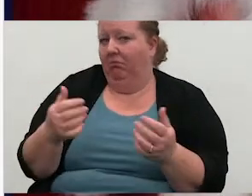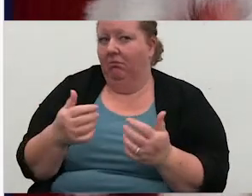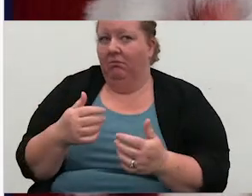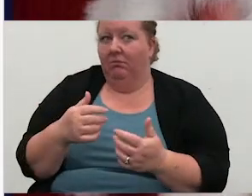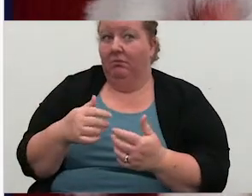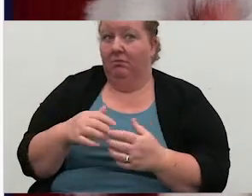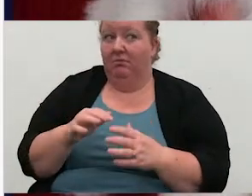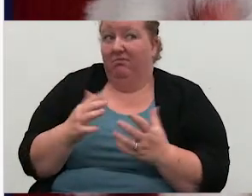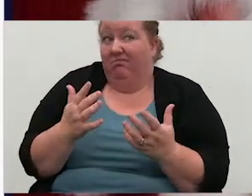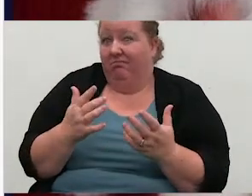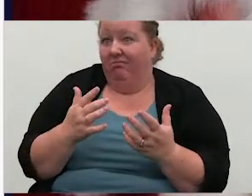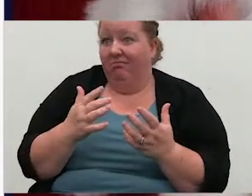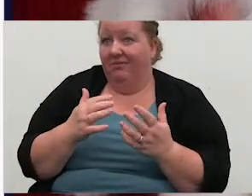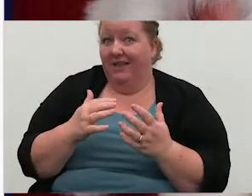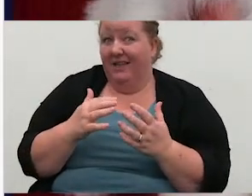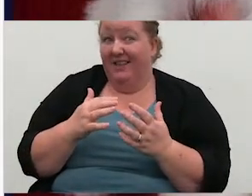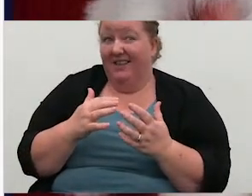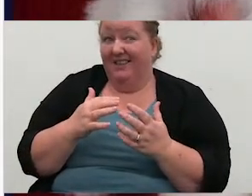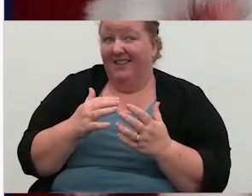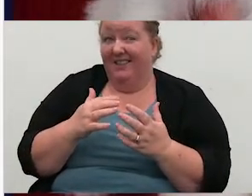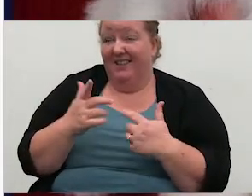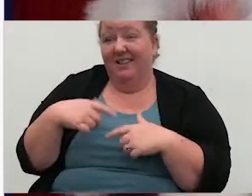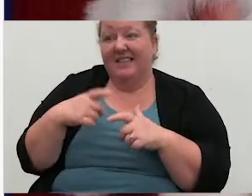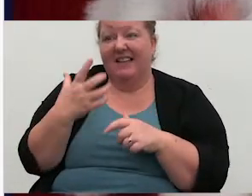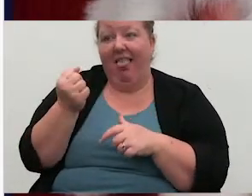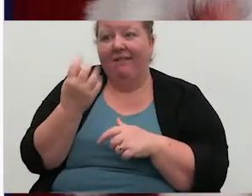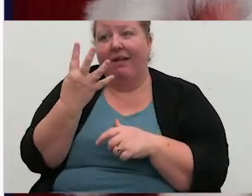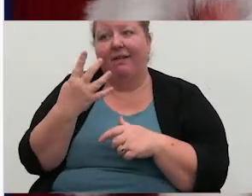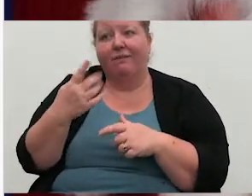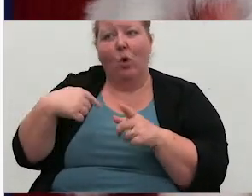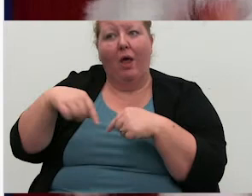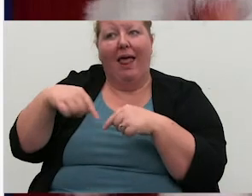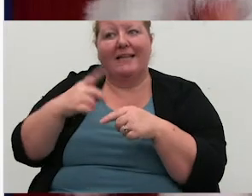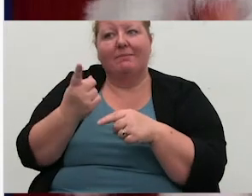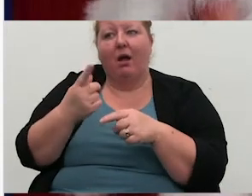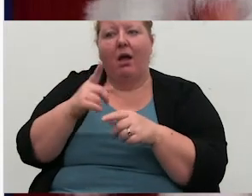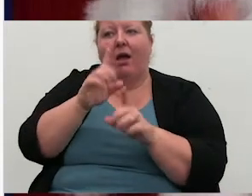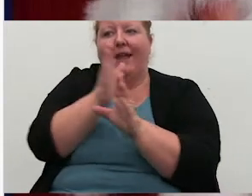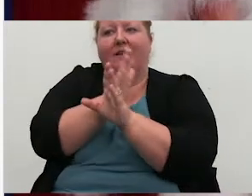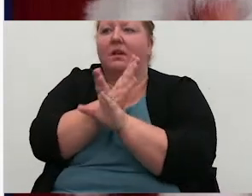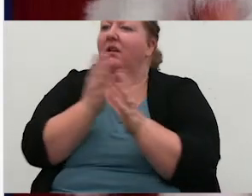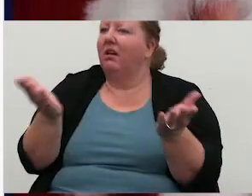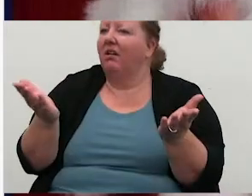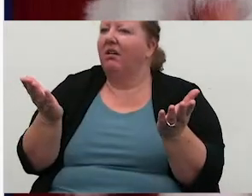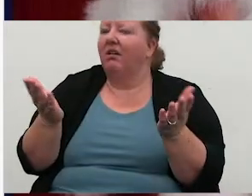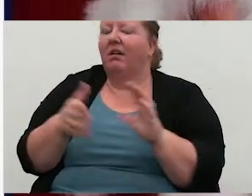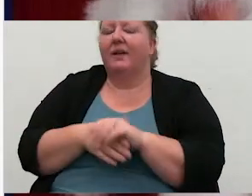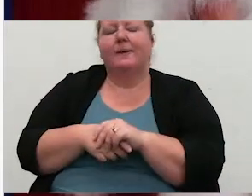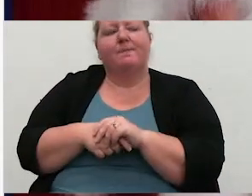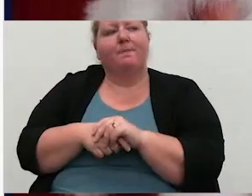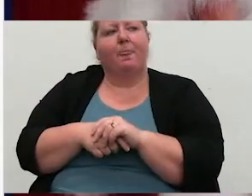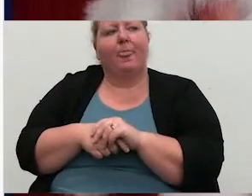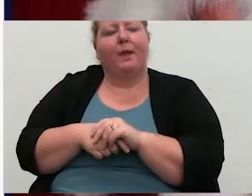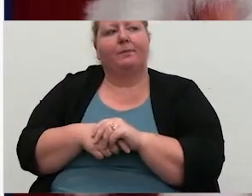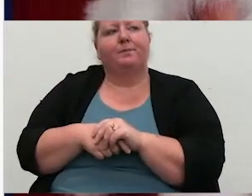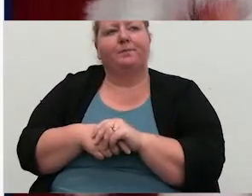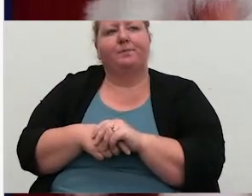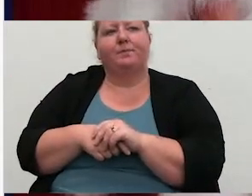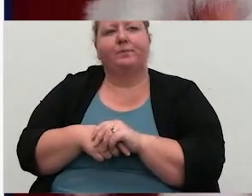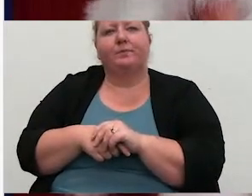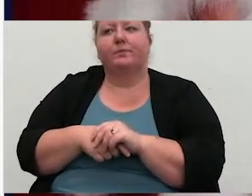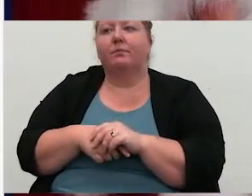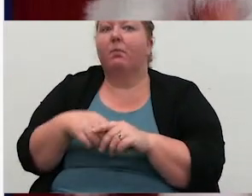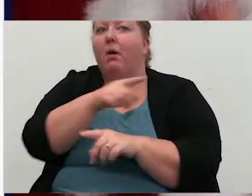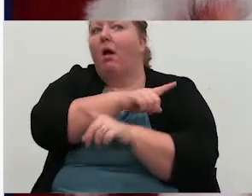Well, it is, again, that cat still did have them. You couldn't see them. There's no cats as a But you had